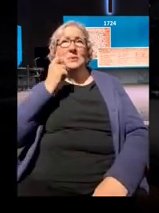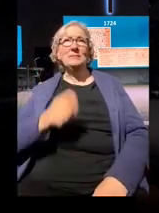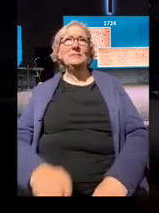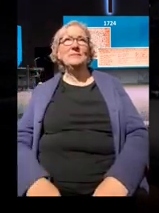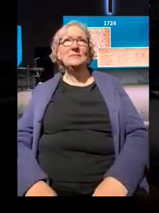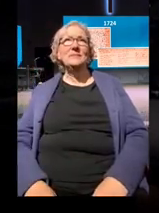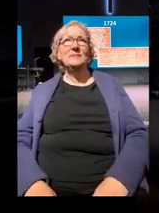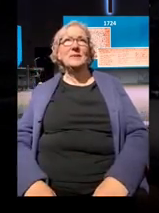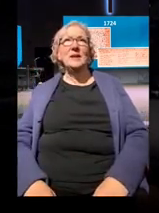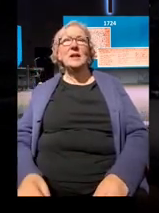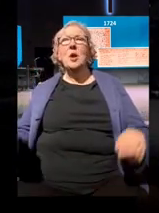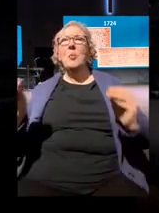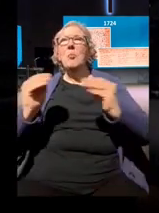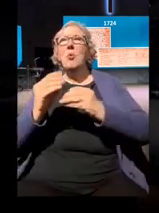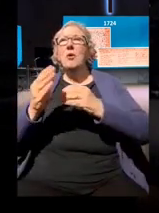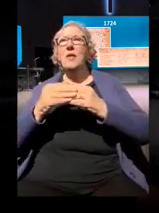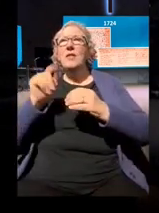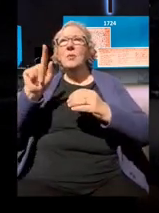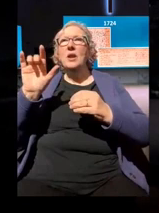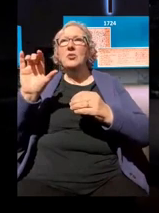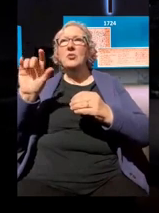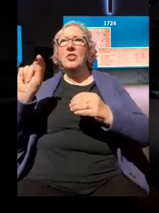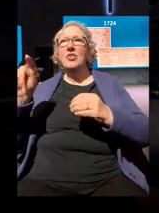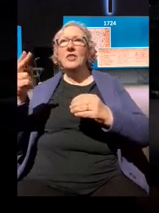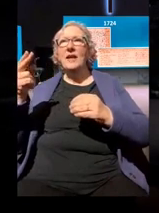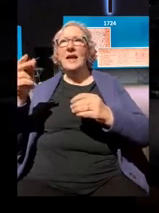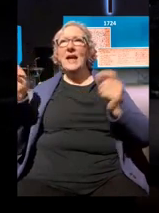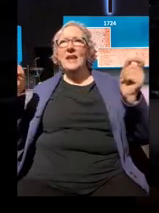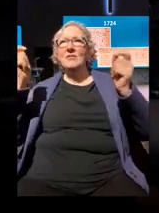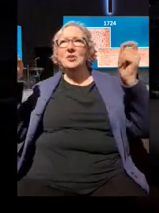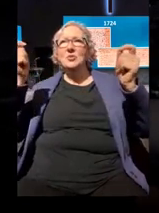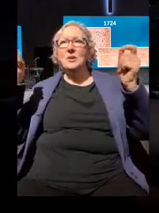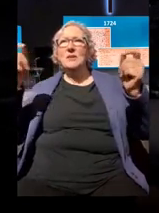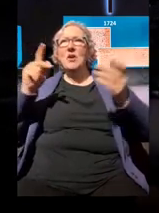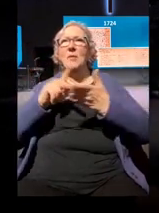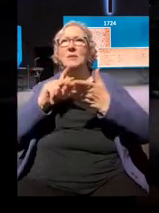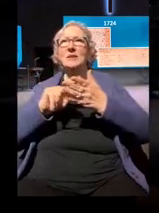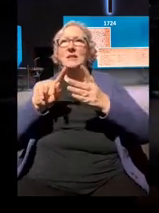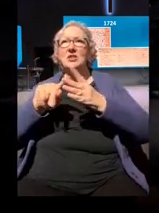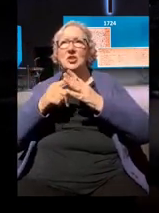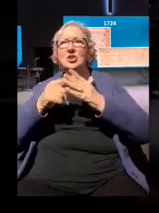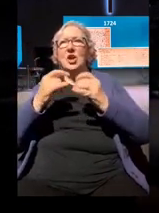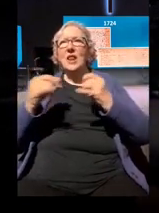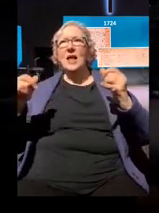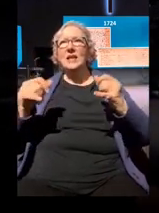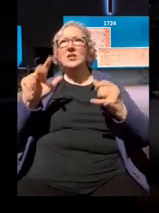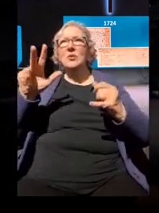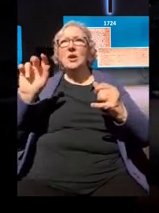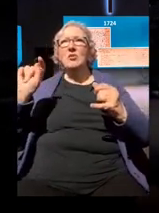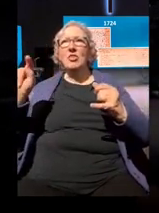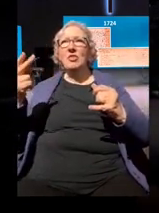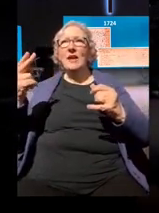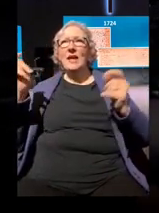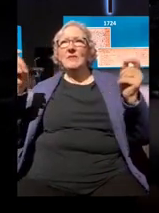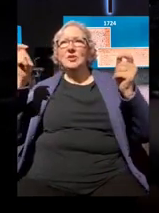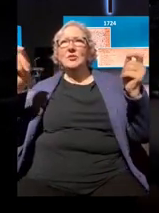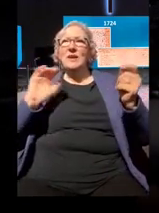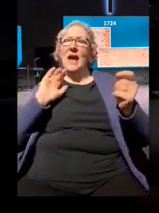more than just the 100th anniversary of Hopkinton being the start line. We'll hear more about it. It's the 300th anniversary of our brand new